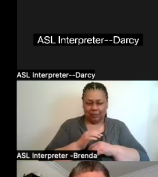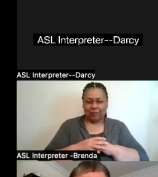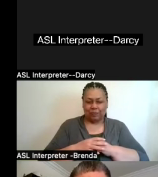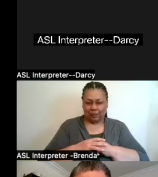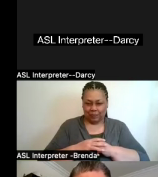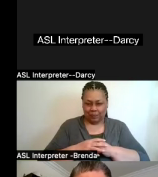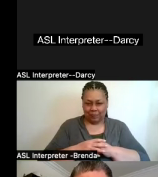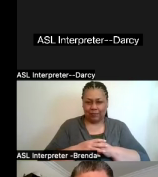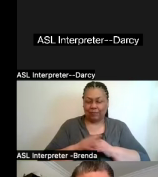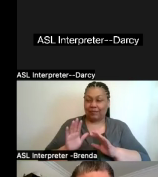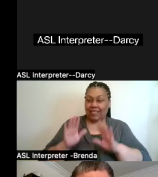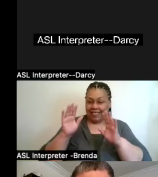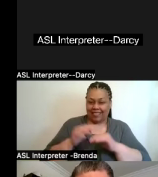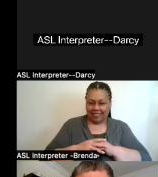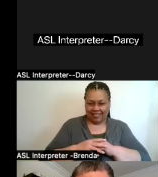Excellent.